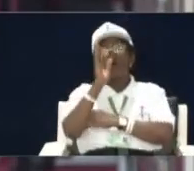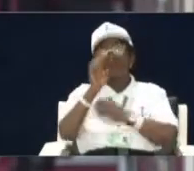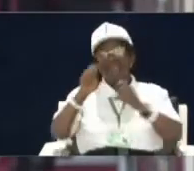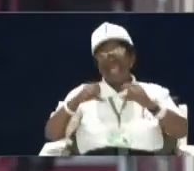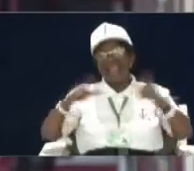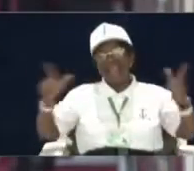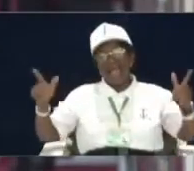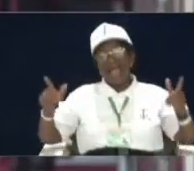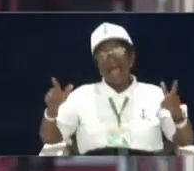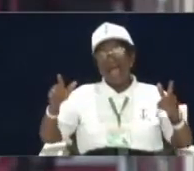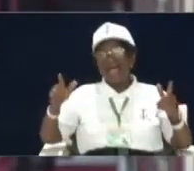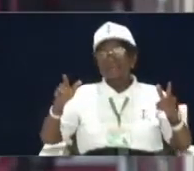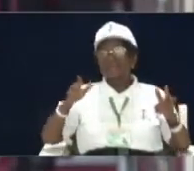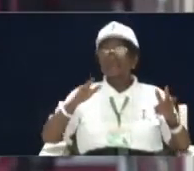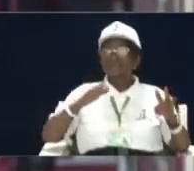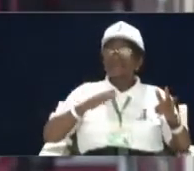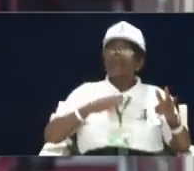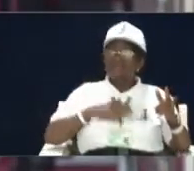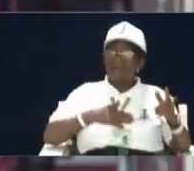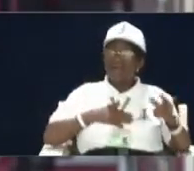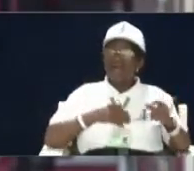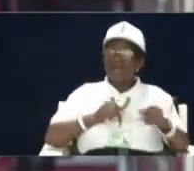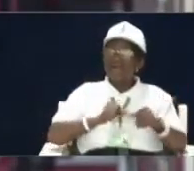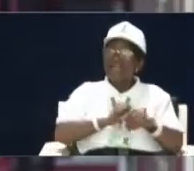enlarge my sphere of influence.